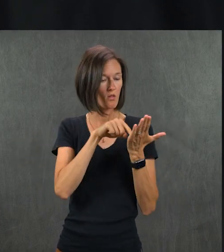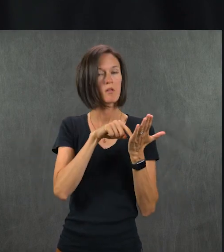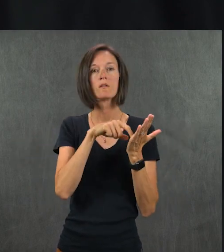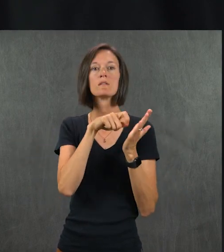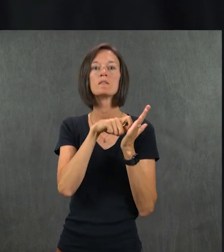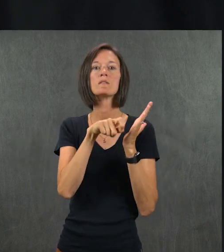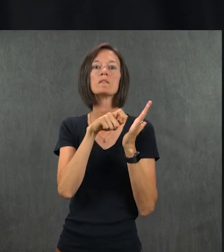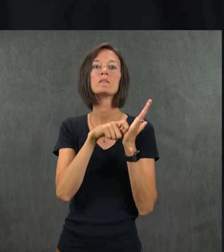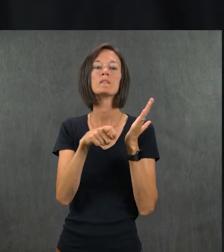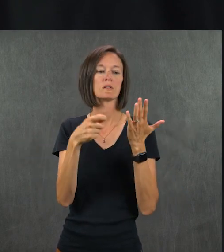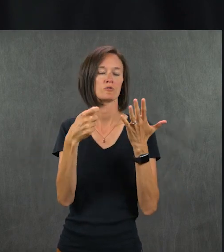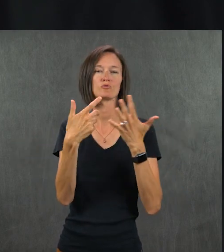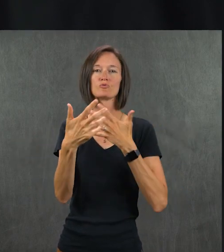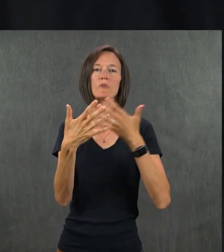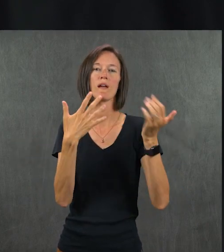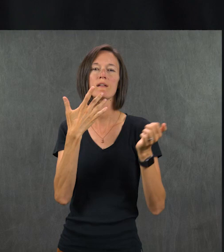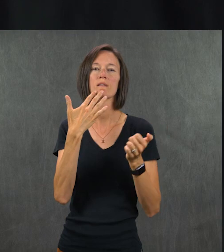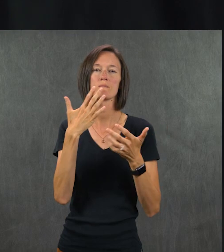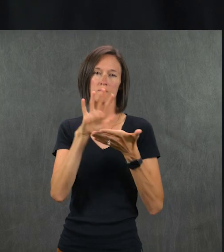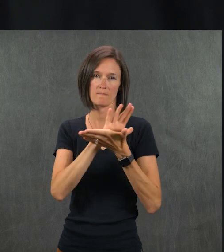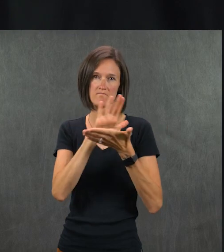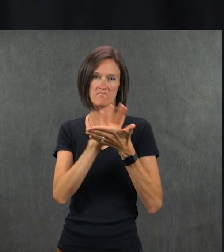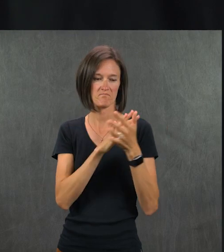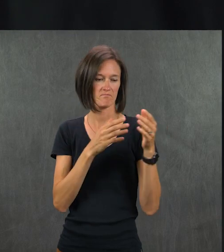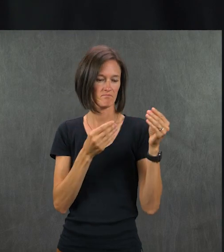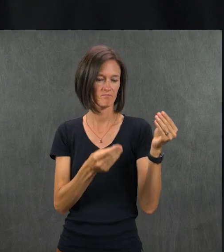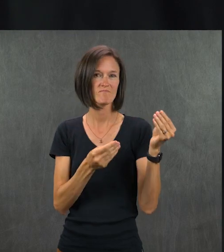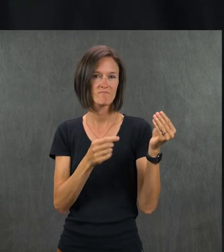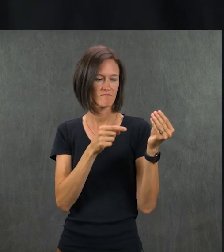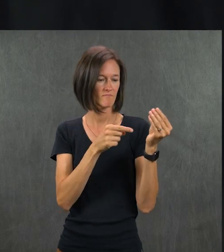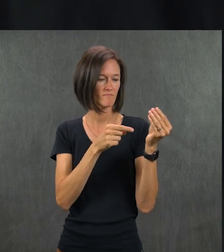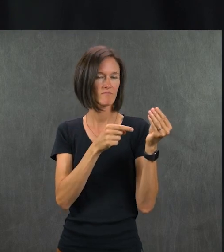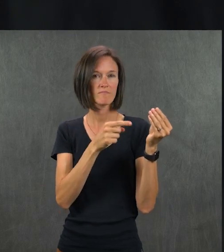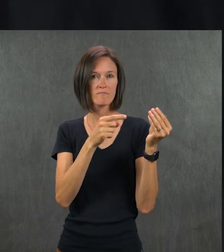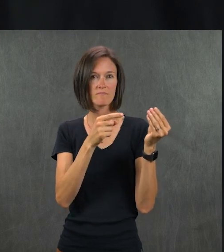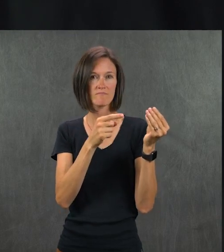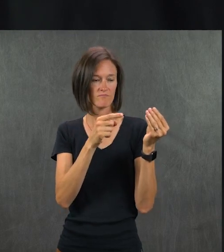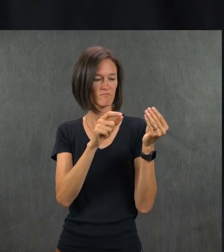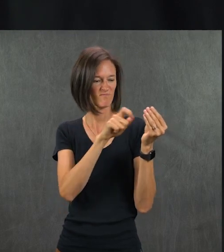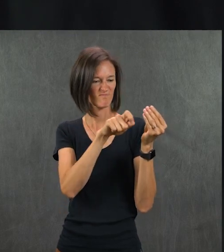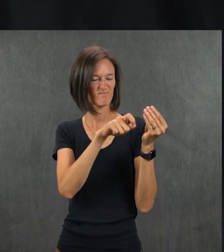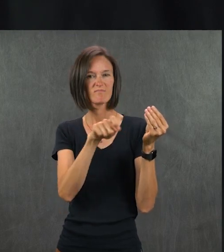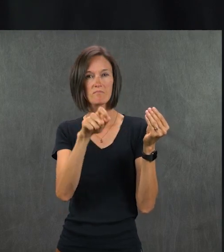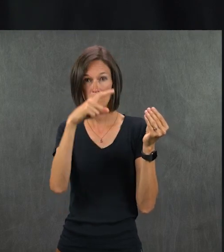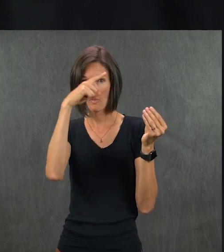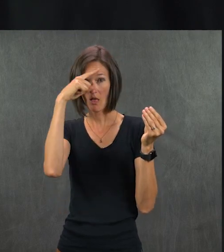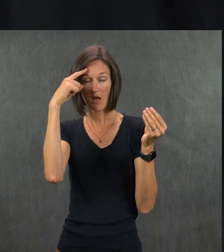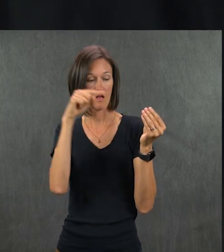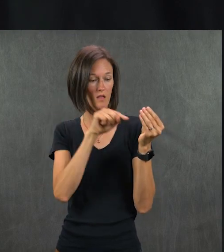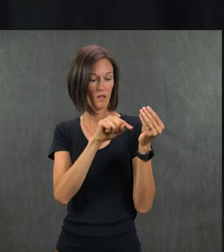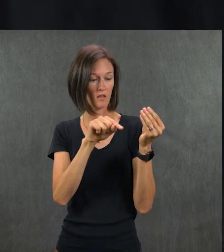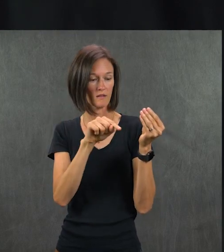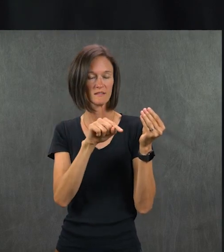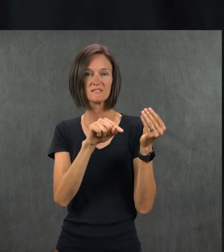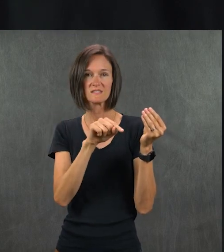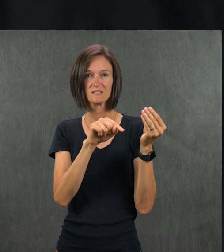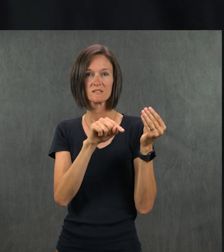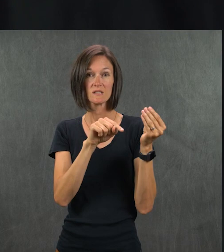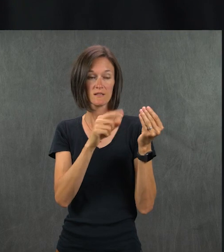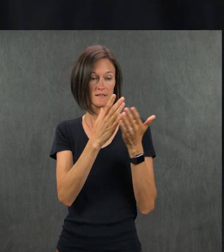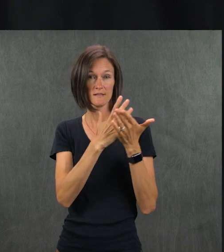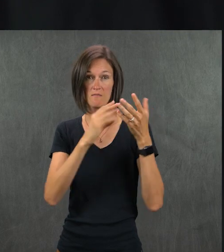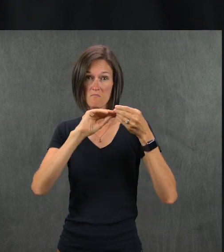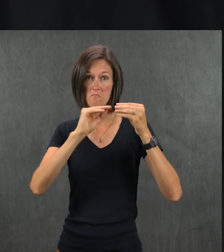piece of gray paper, and the print was black. And some of the numbers